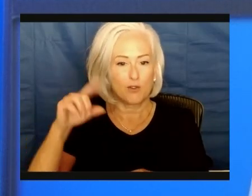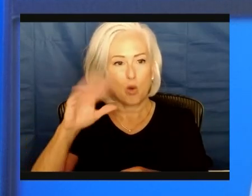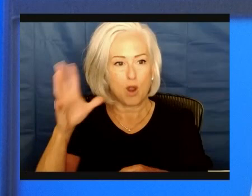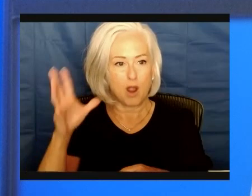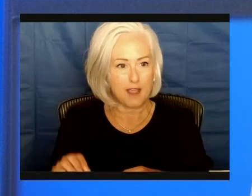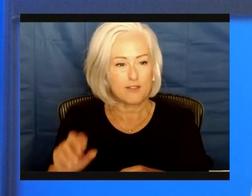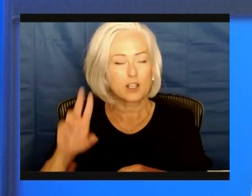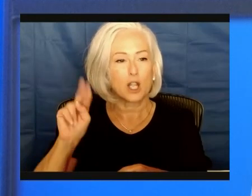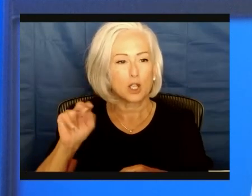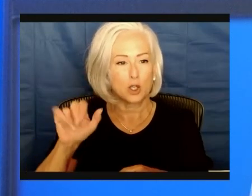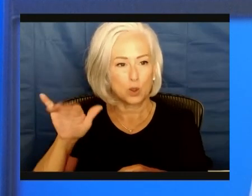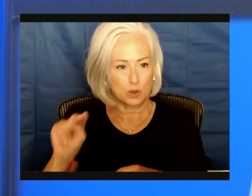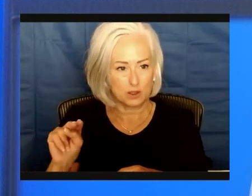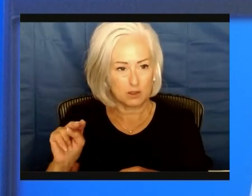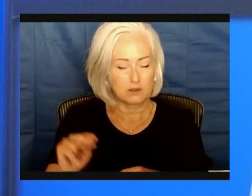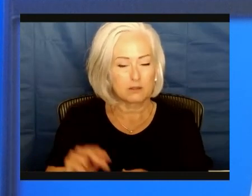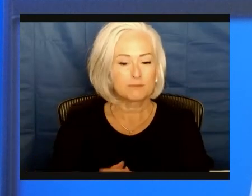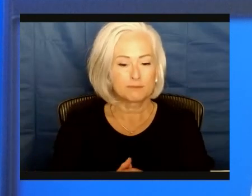and